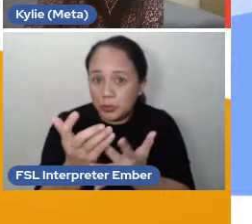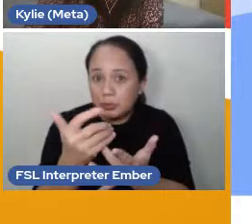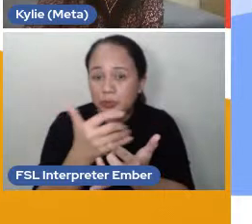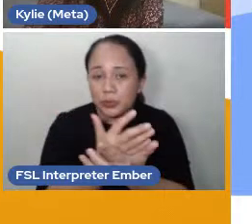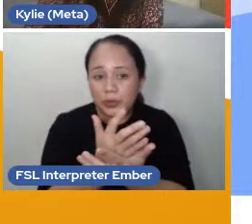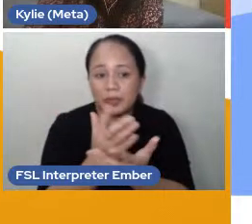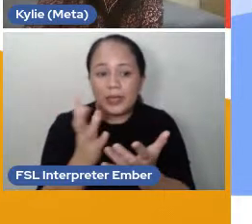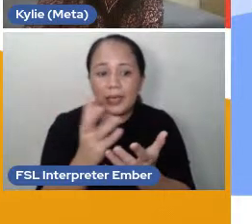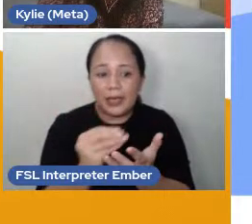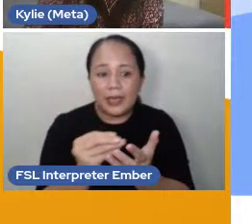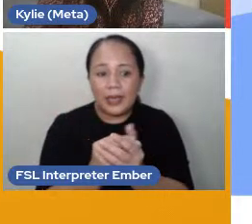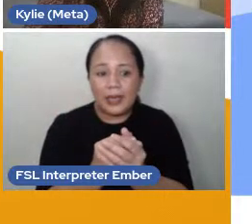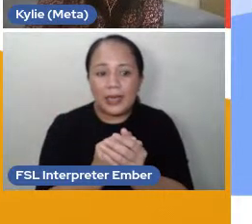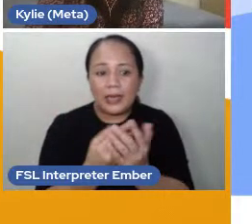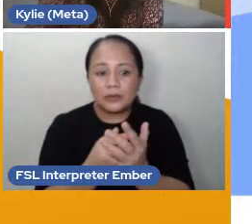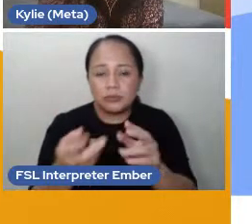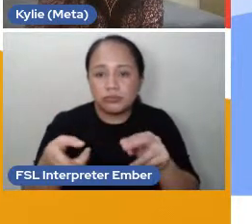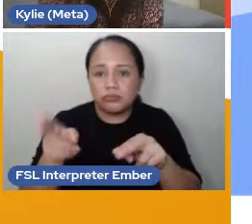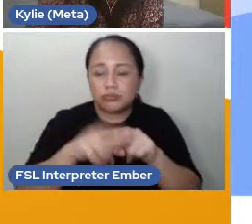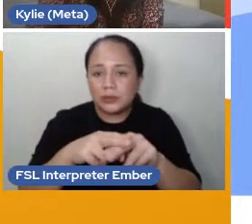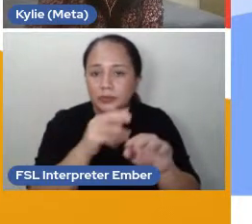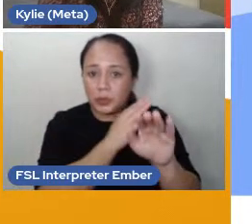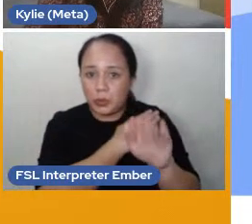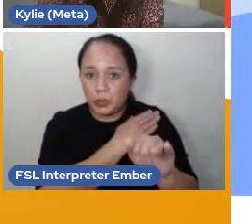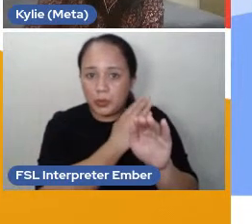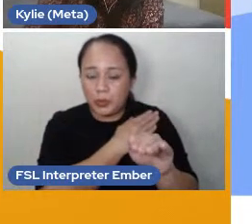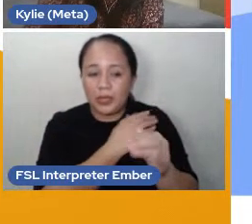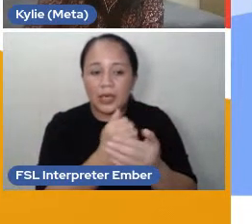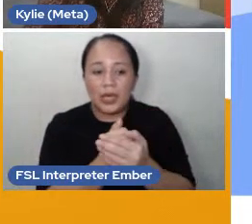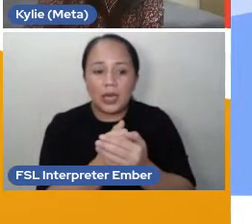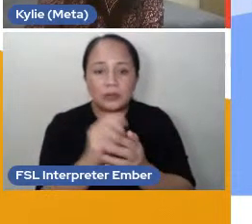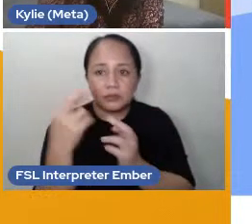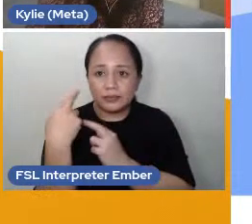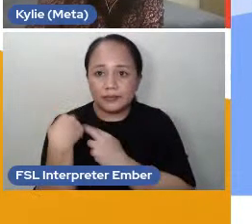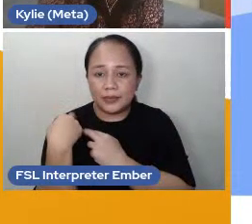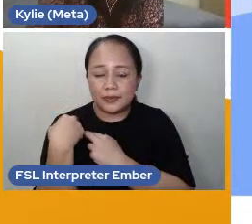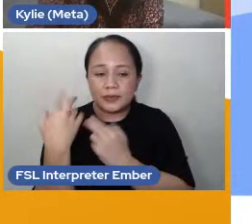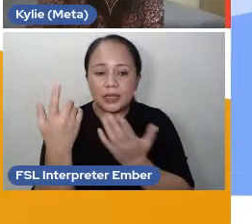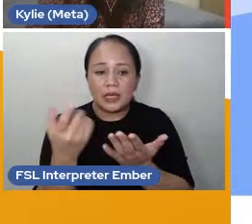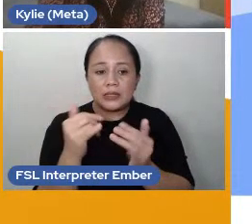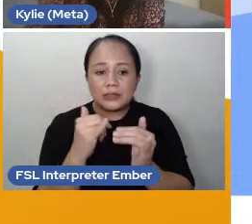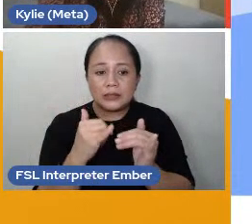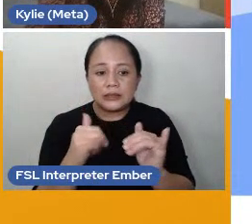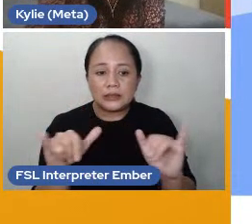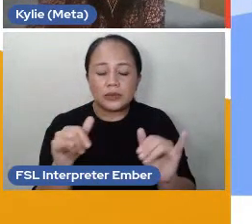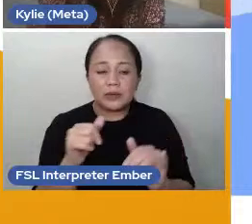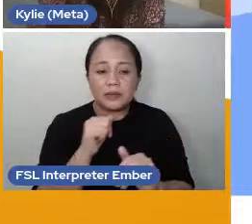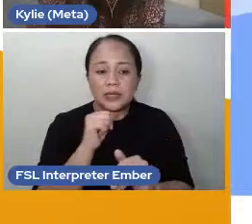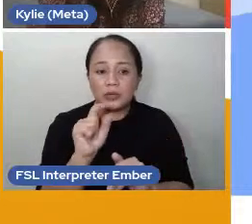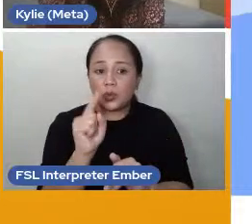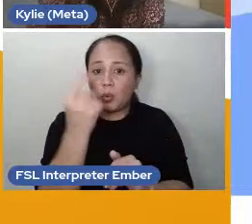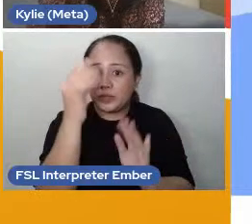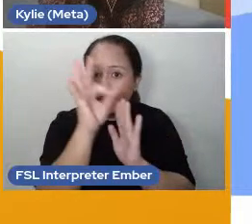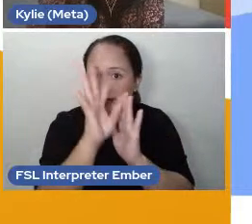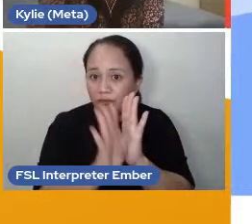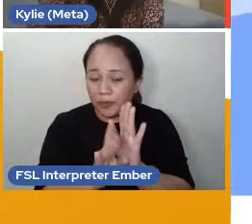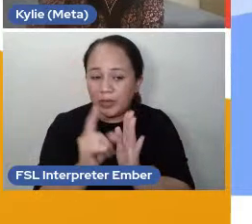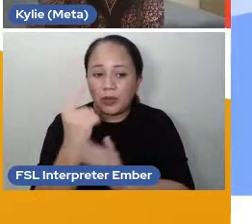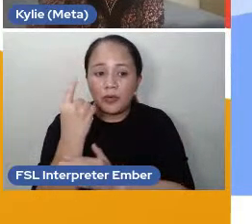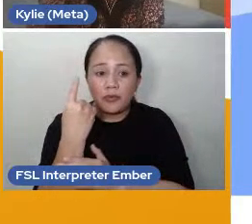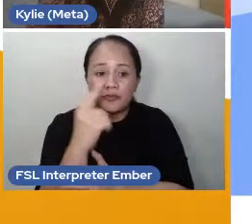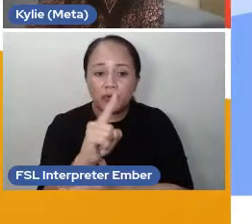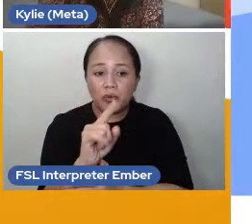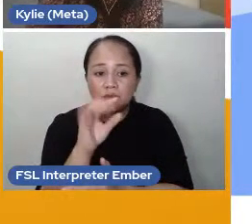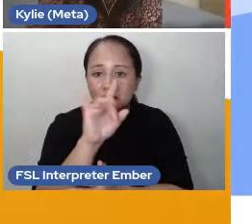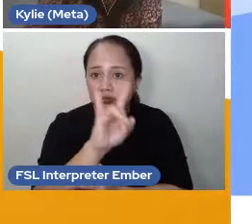transparency leads to increased accountability and responsibility over time, and not just for Facebook, but for advertisers